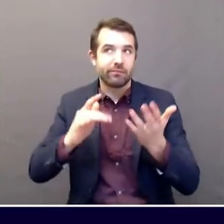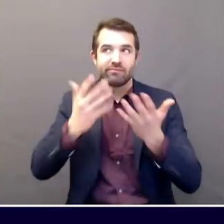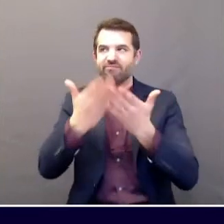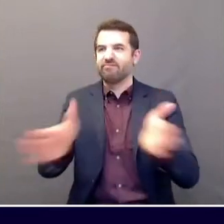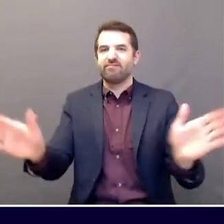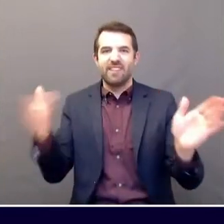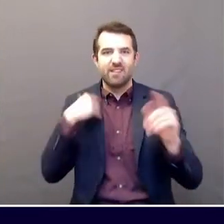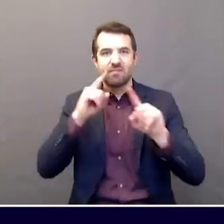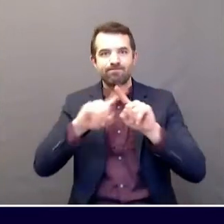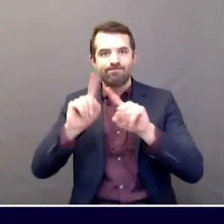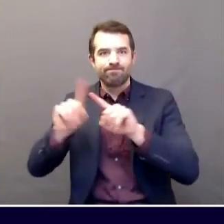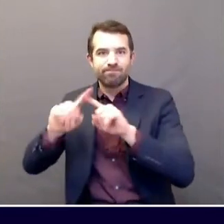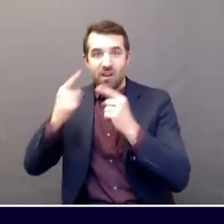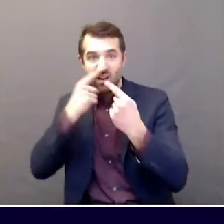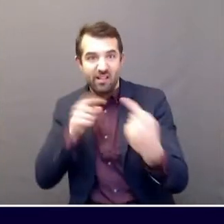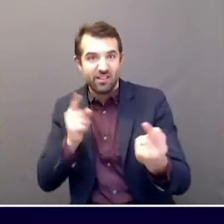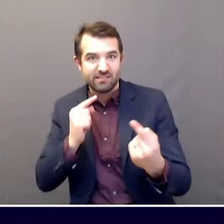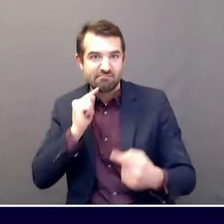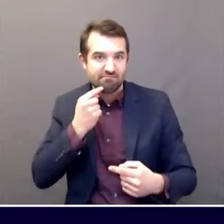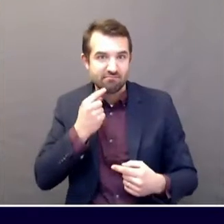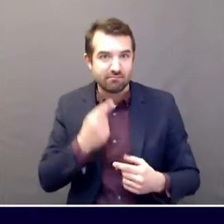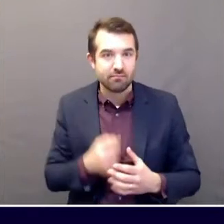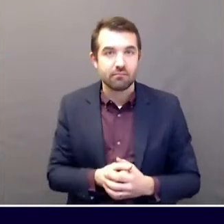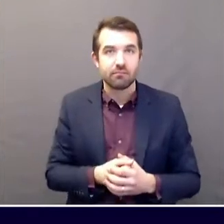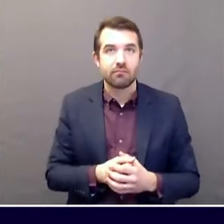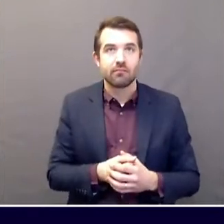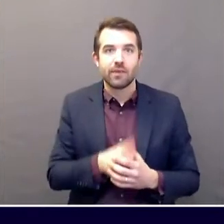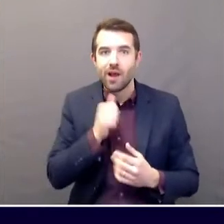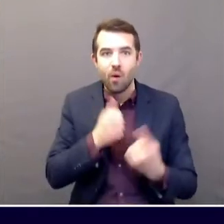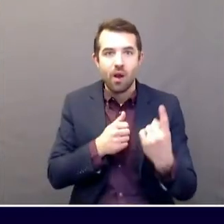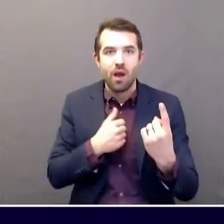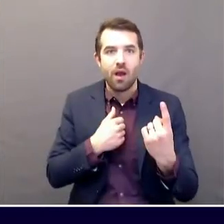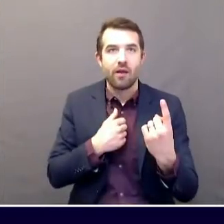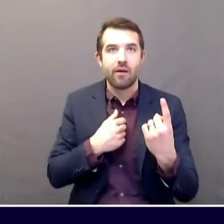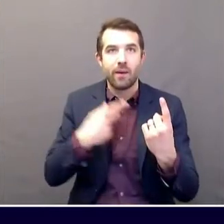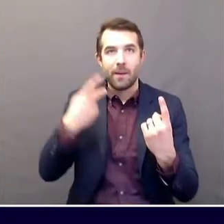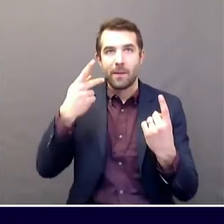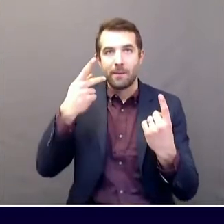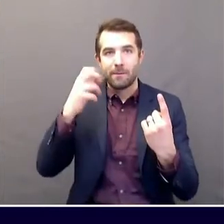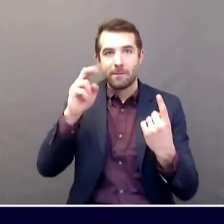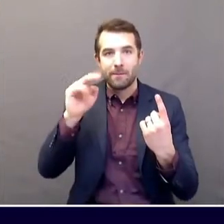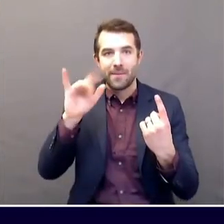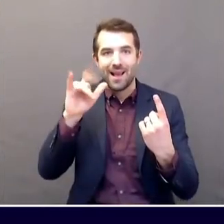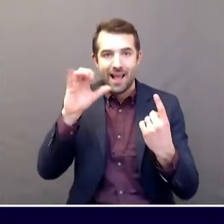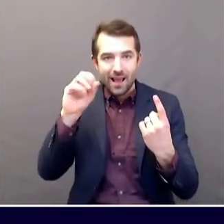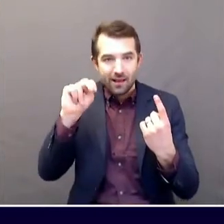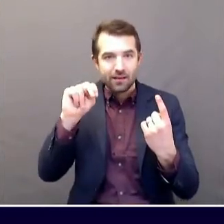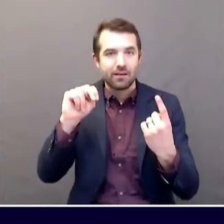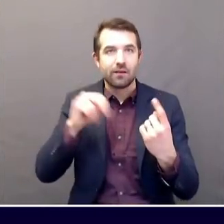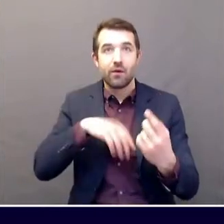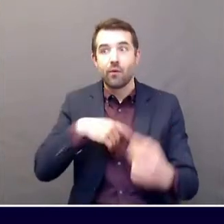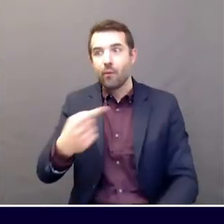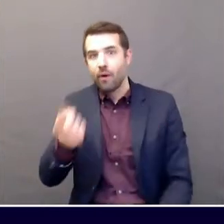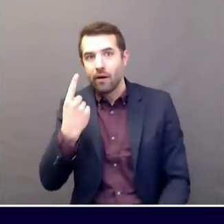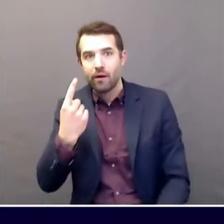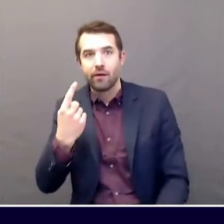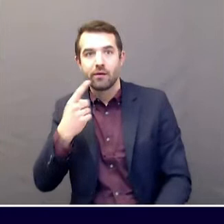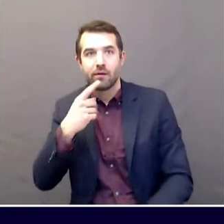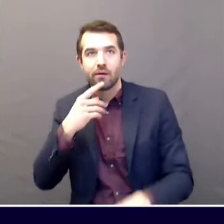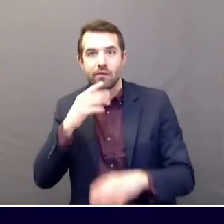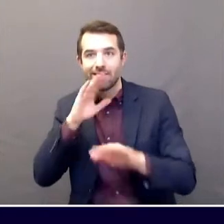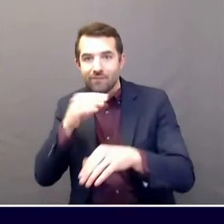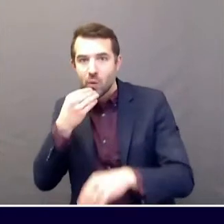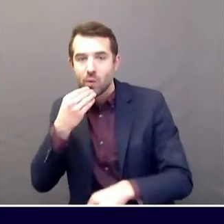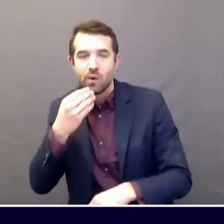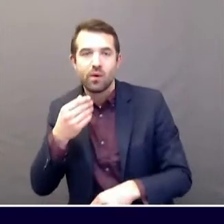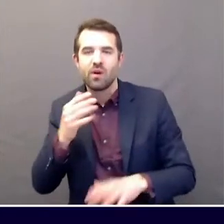I'm really allergic to penicillin, but rather you are someone who is allergic to a lot of things, whether it's multiple different types of drugs,